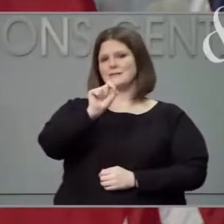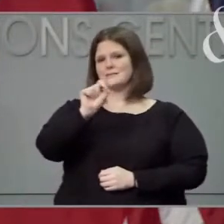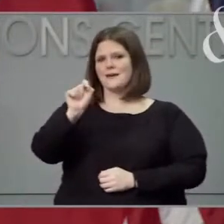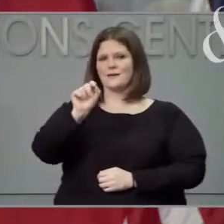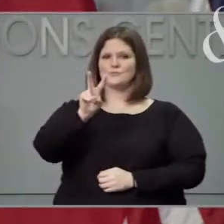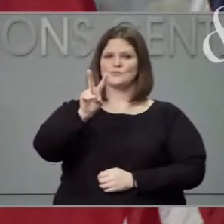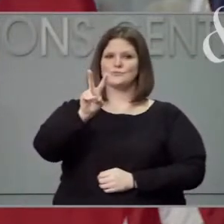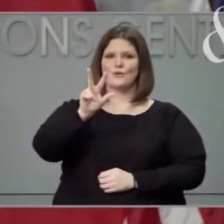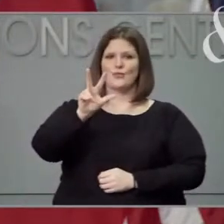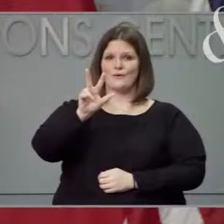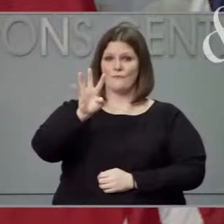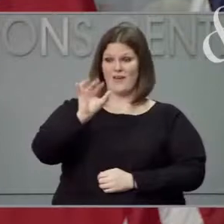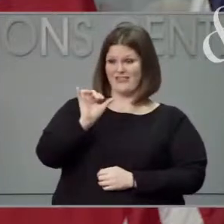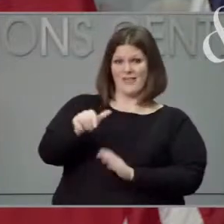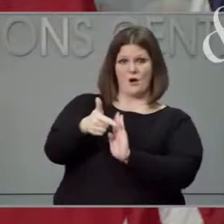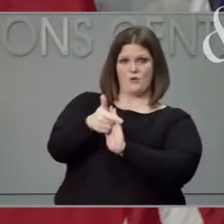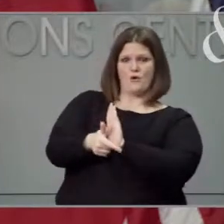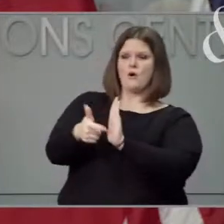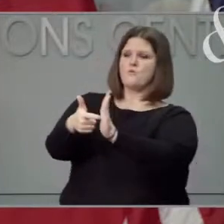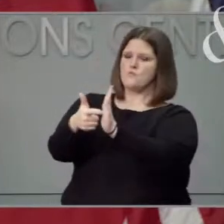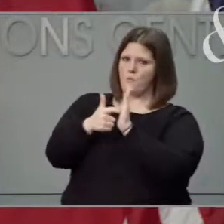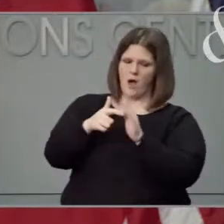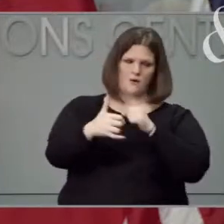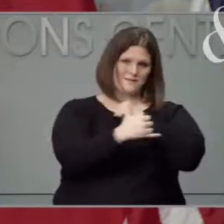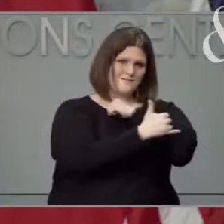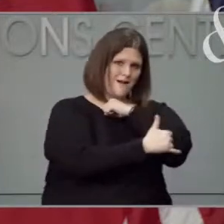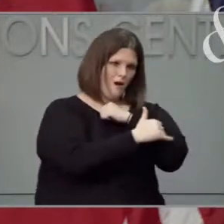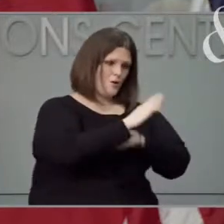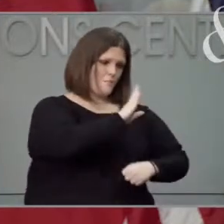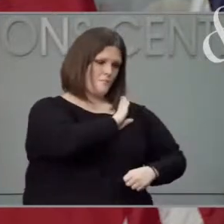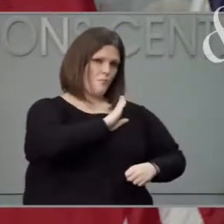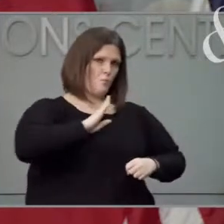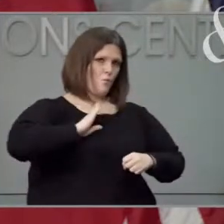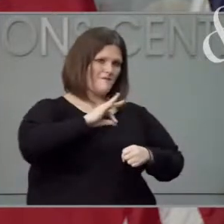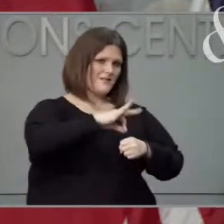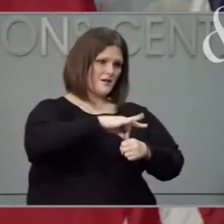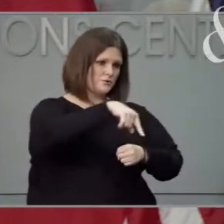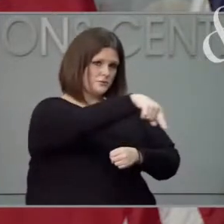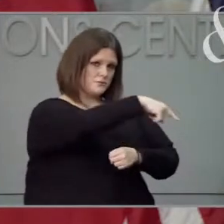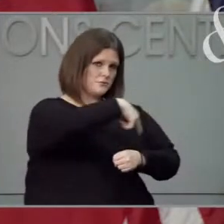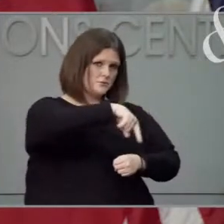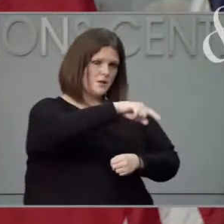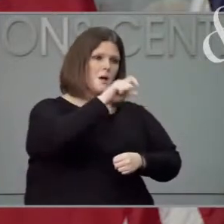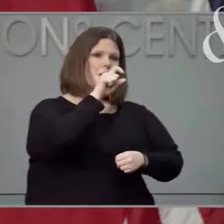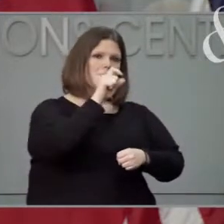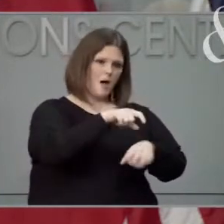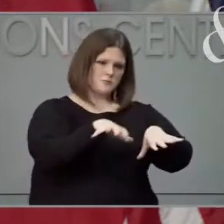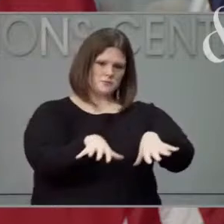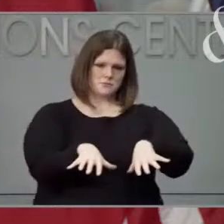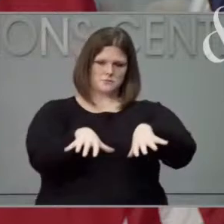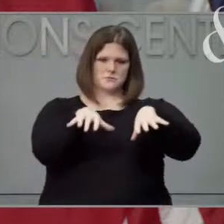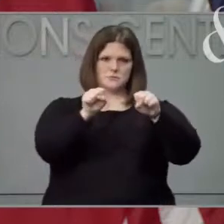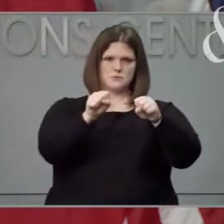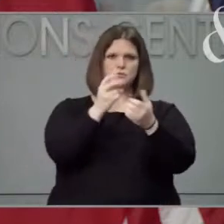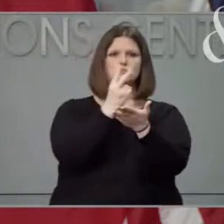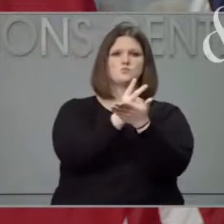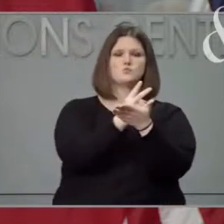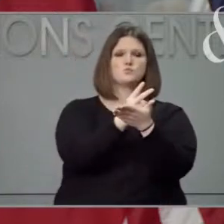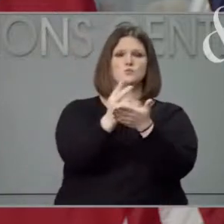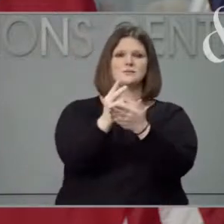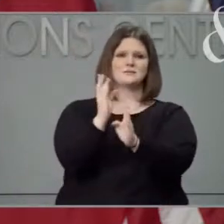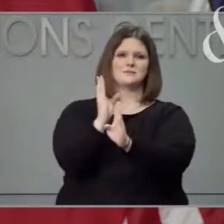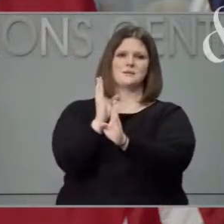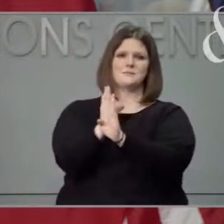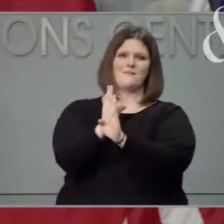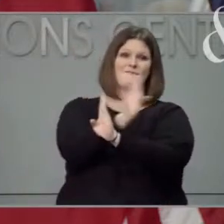163-234 requires that county boards of elections notice these post-election day absentee meetings at least 2 weeks before